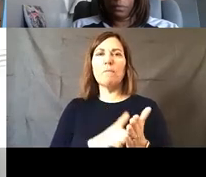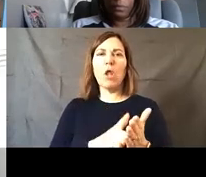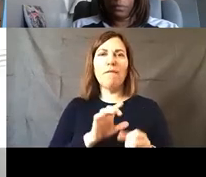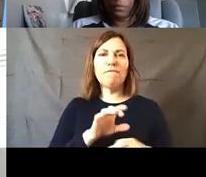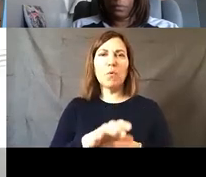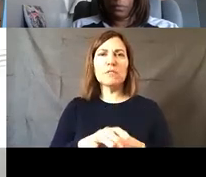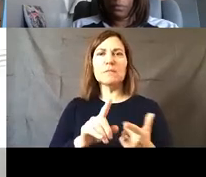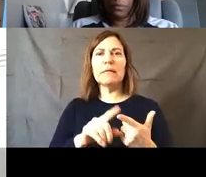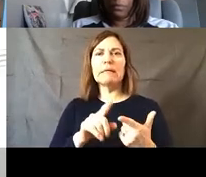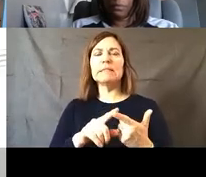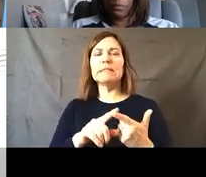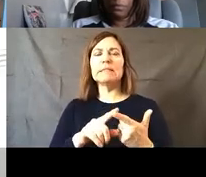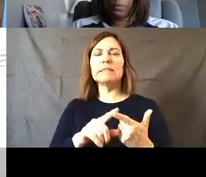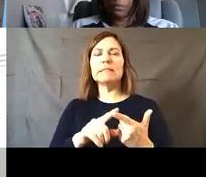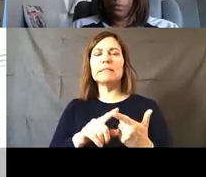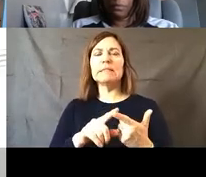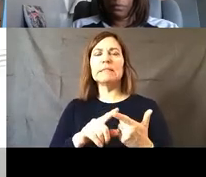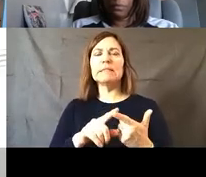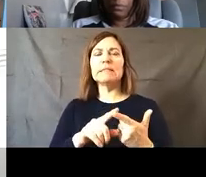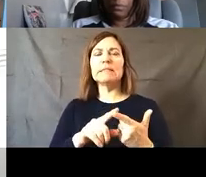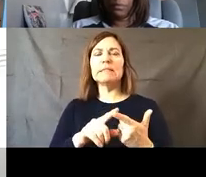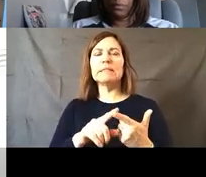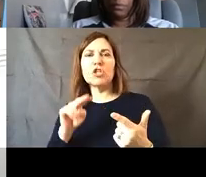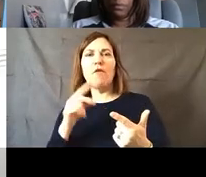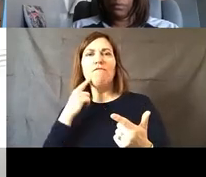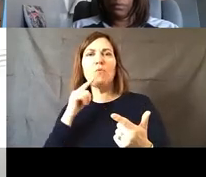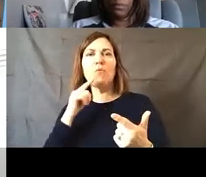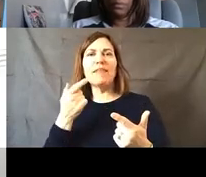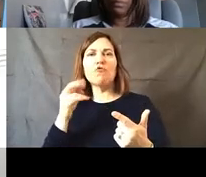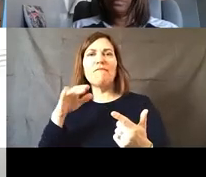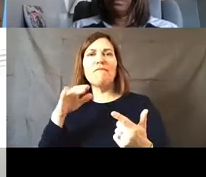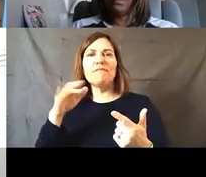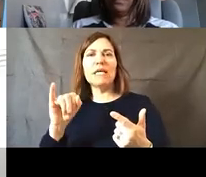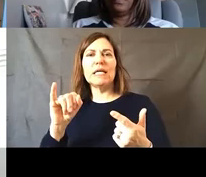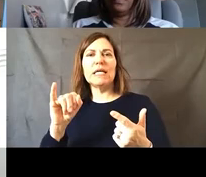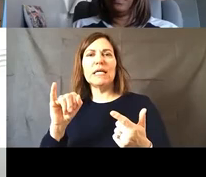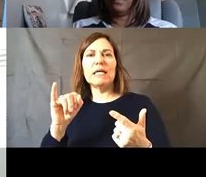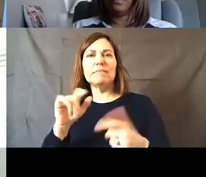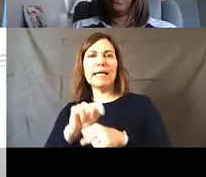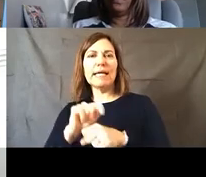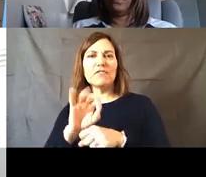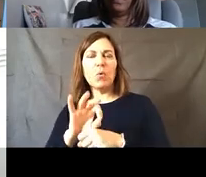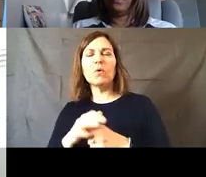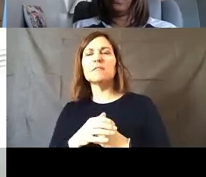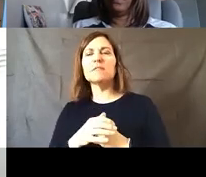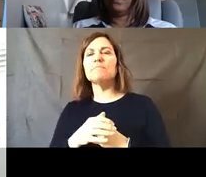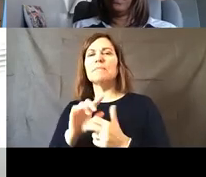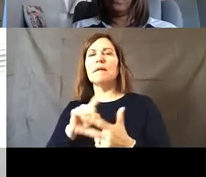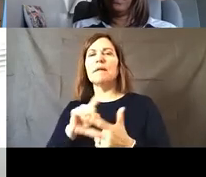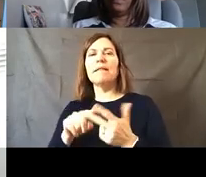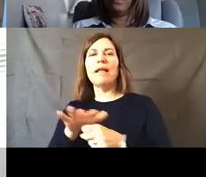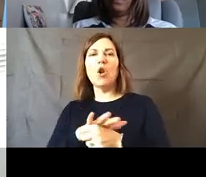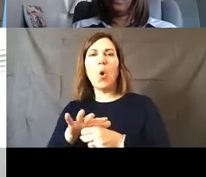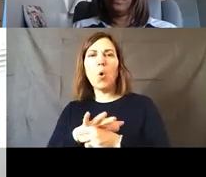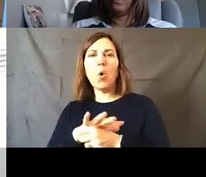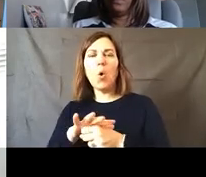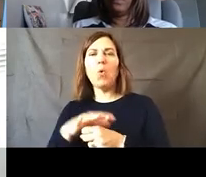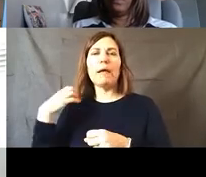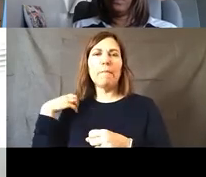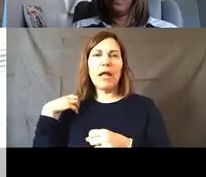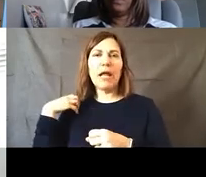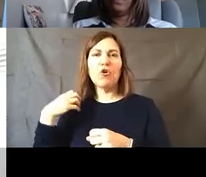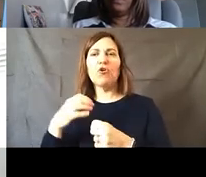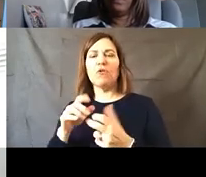Sloan of our graffiti task force, our local commander, as well as Chris